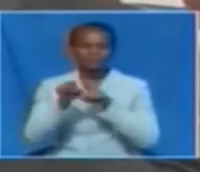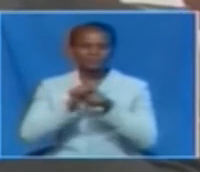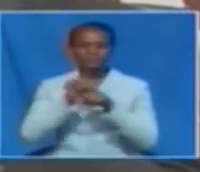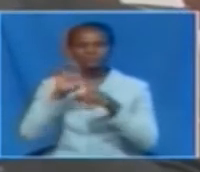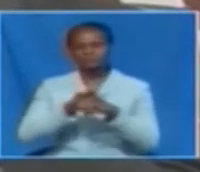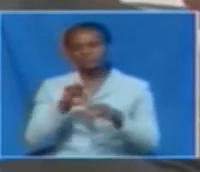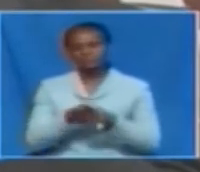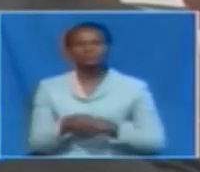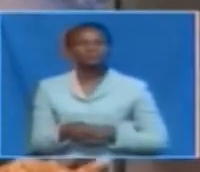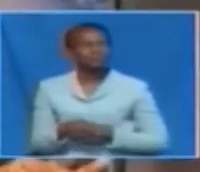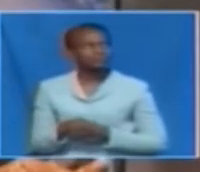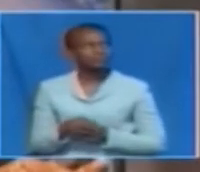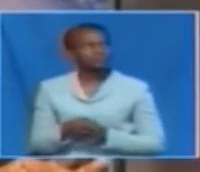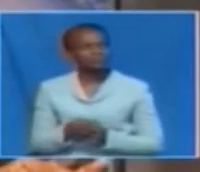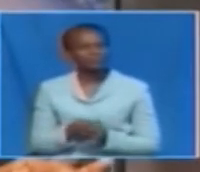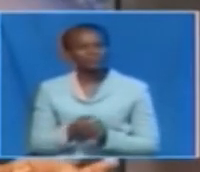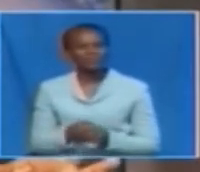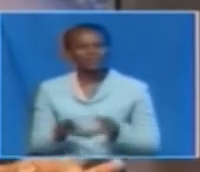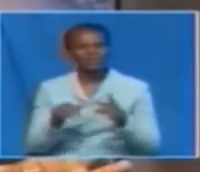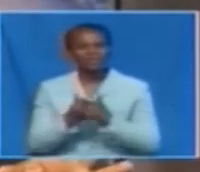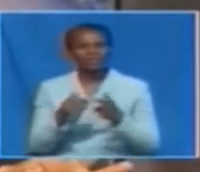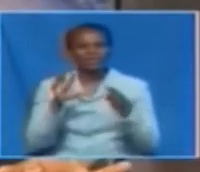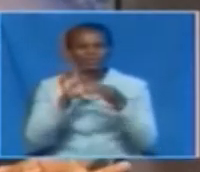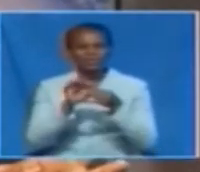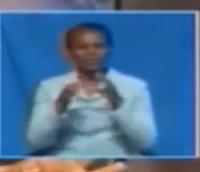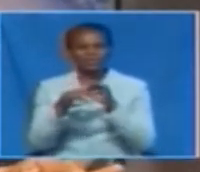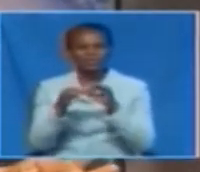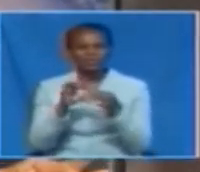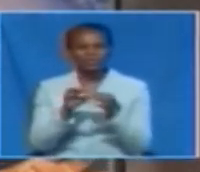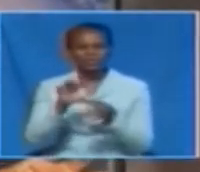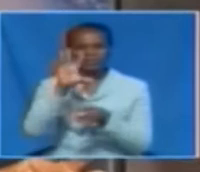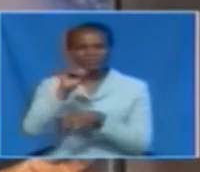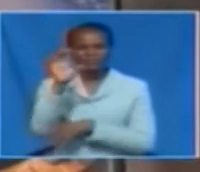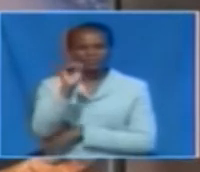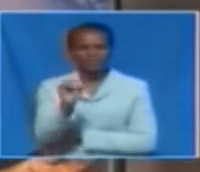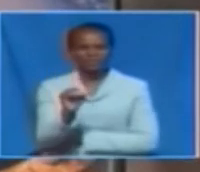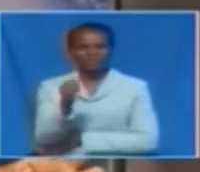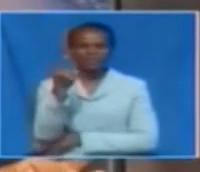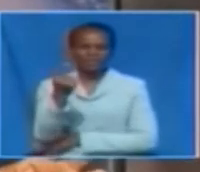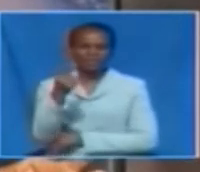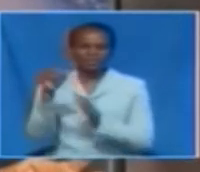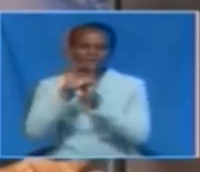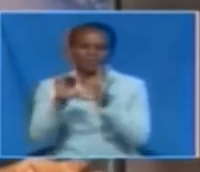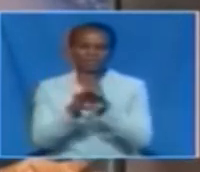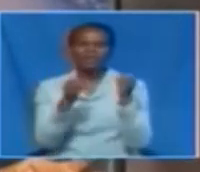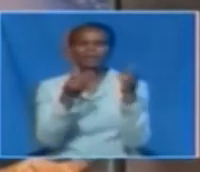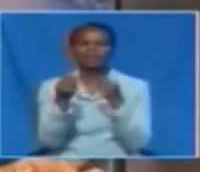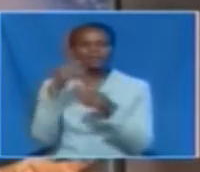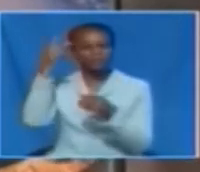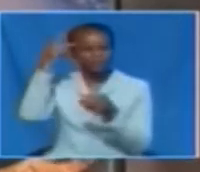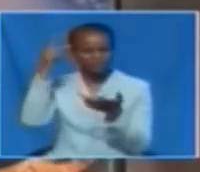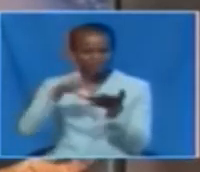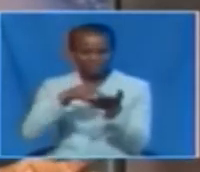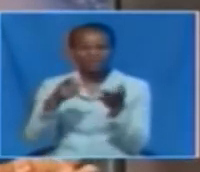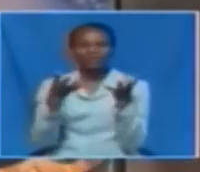move on and look at the issue of alliances. With the coming of the 50+1 clause in the Constitution, so many parties feel the way to